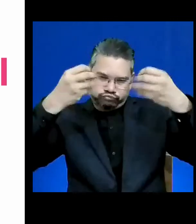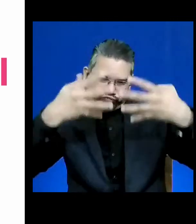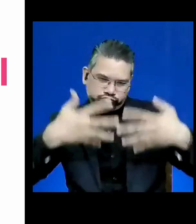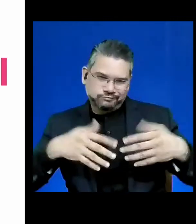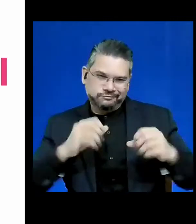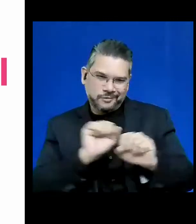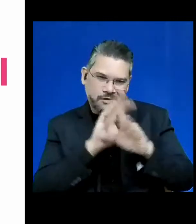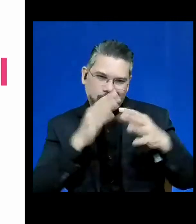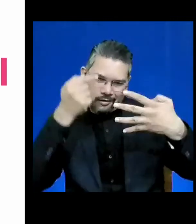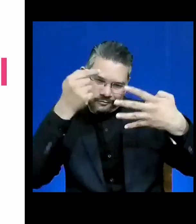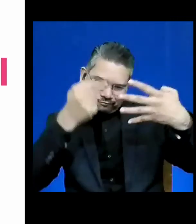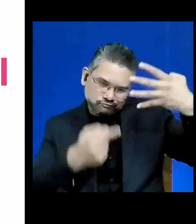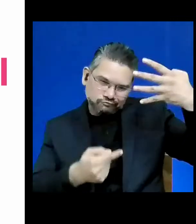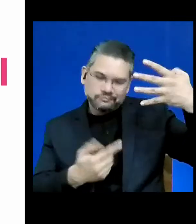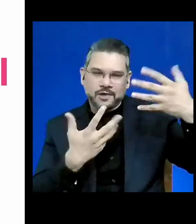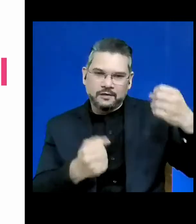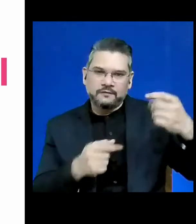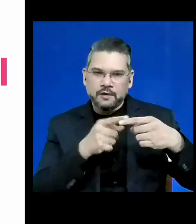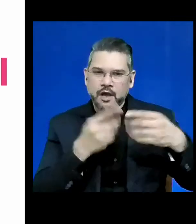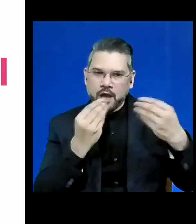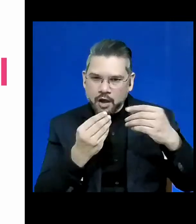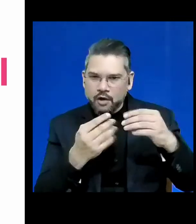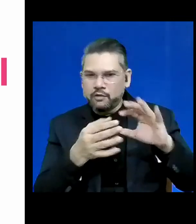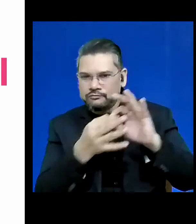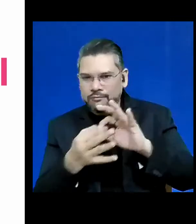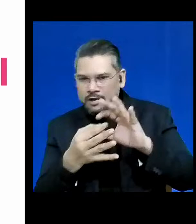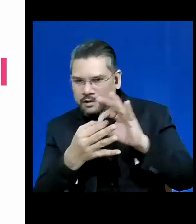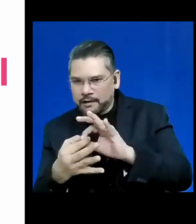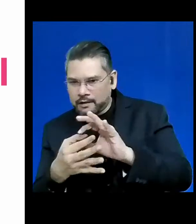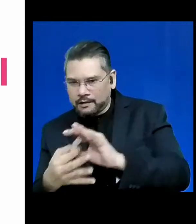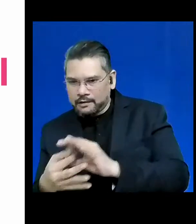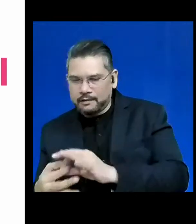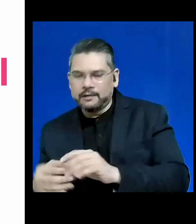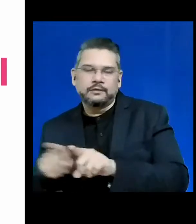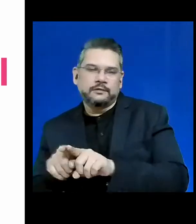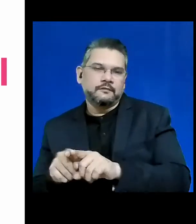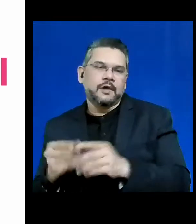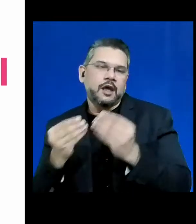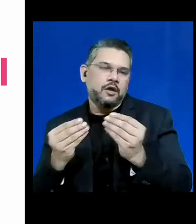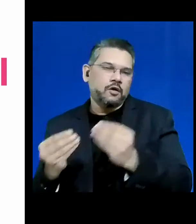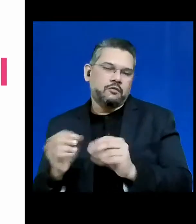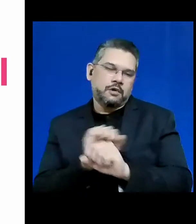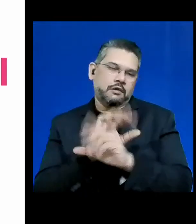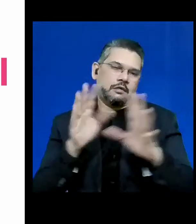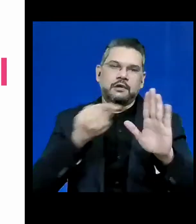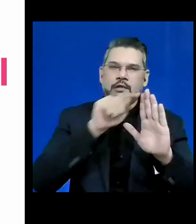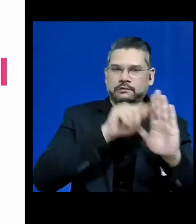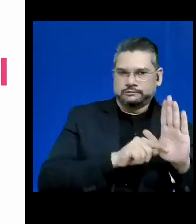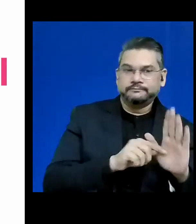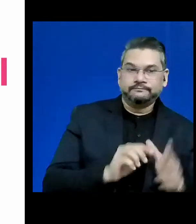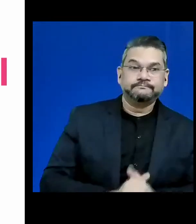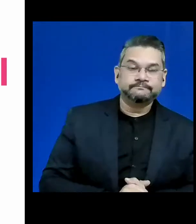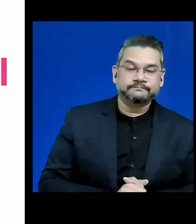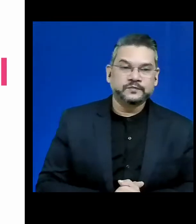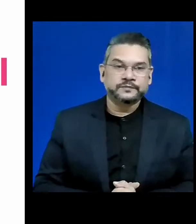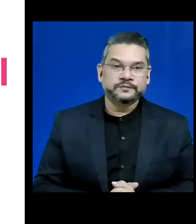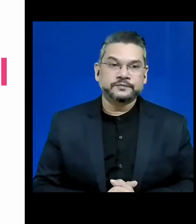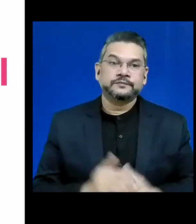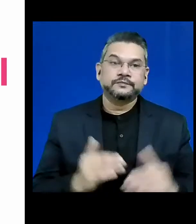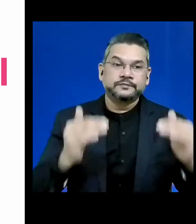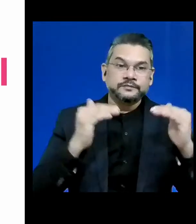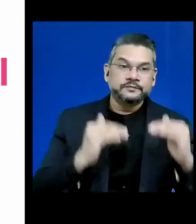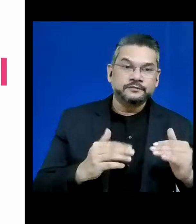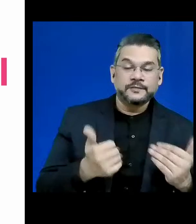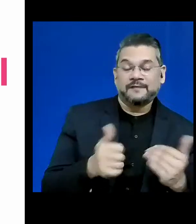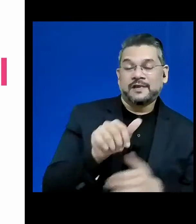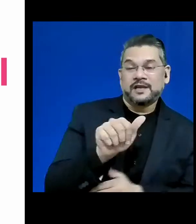the navigation would be wrapped around that, and links would be within each list item. And then you have things like an article